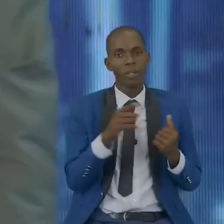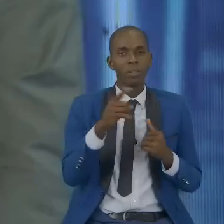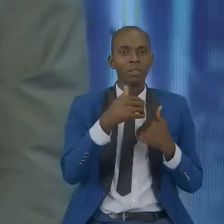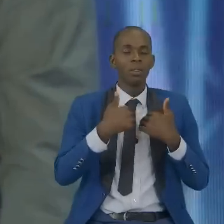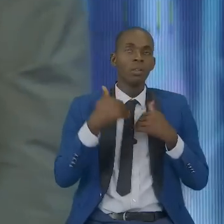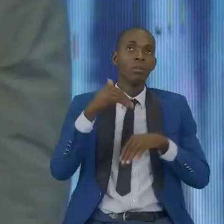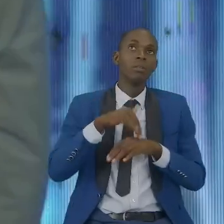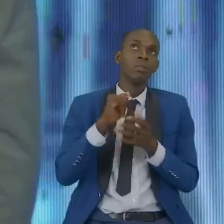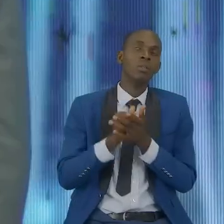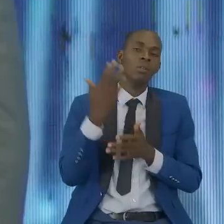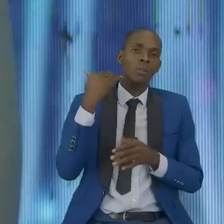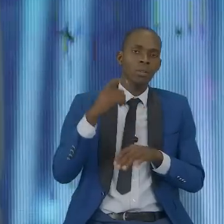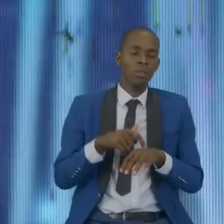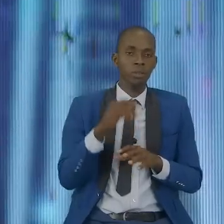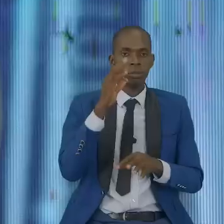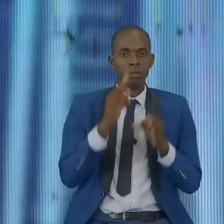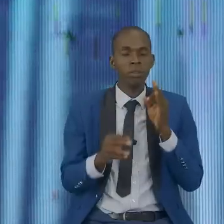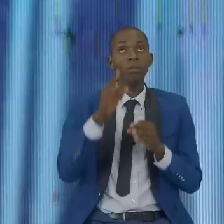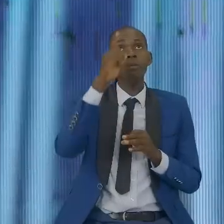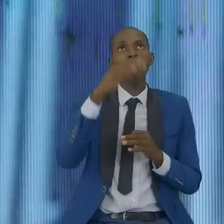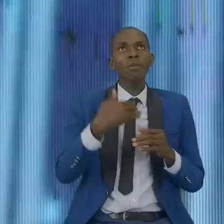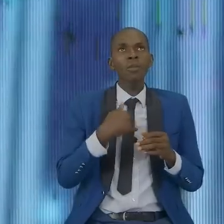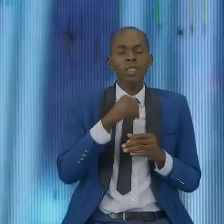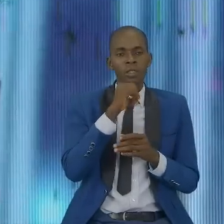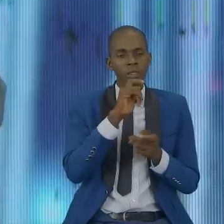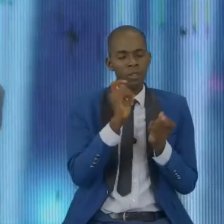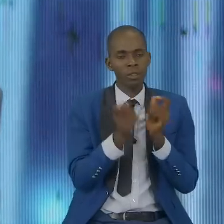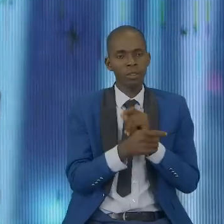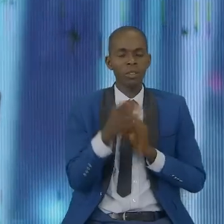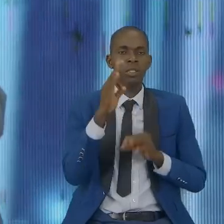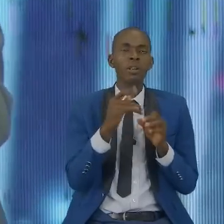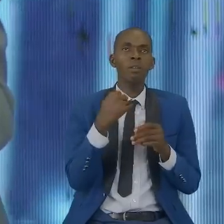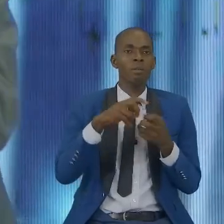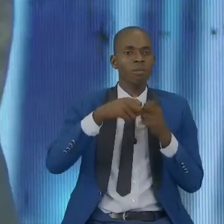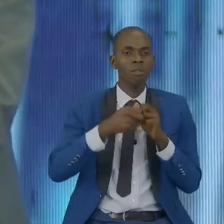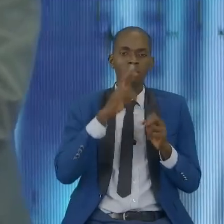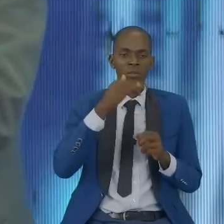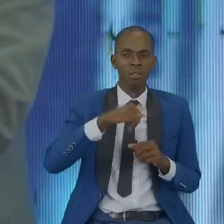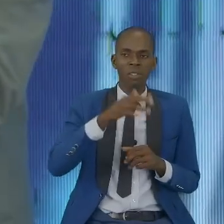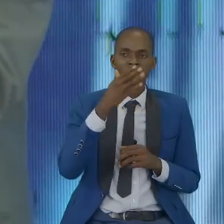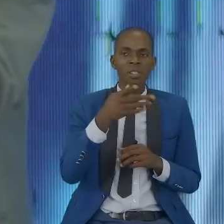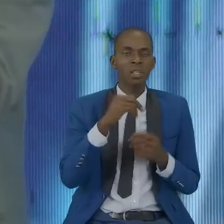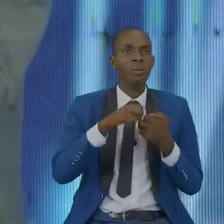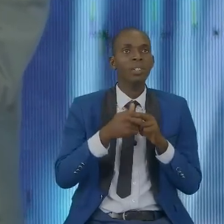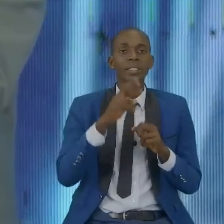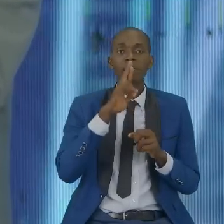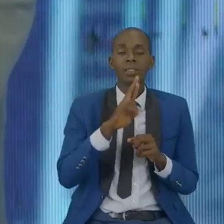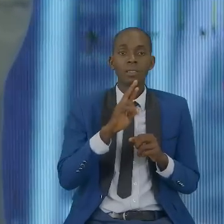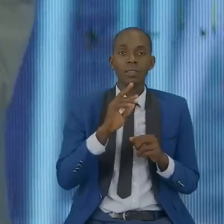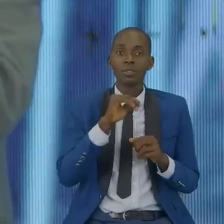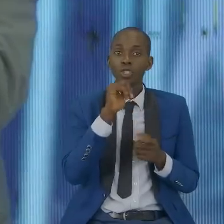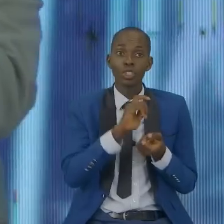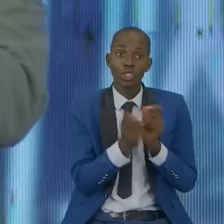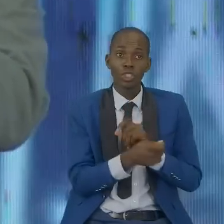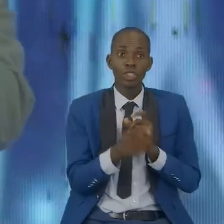If God has not changed, and if the problems are still there, the problems have not changed, the people